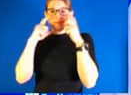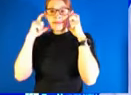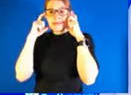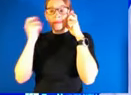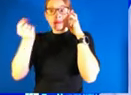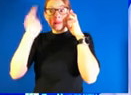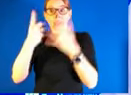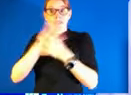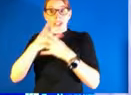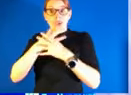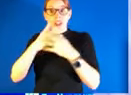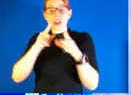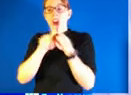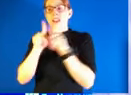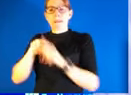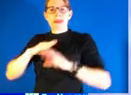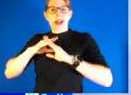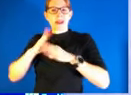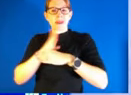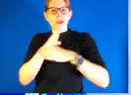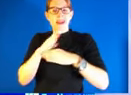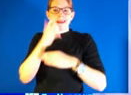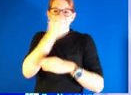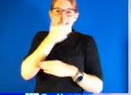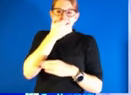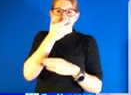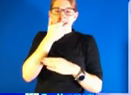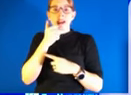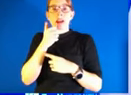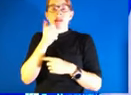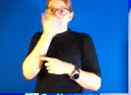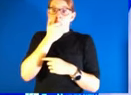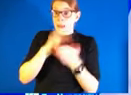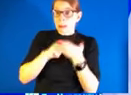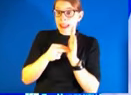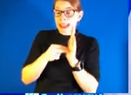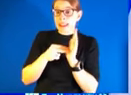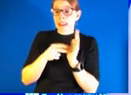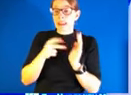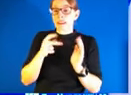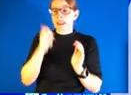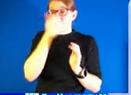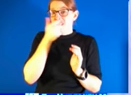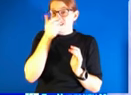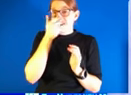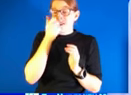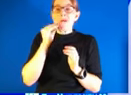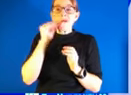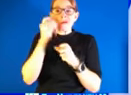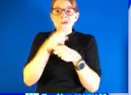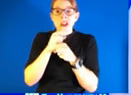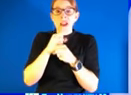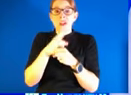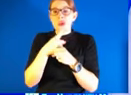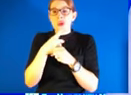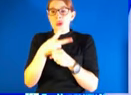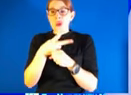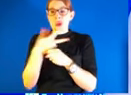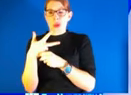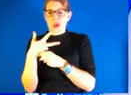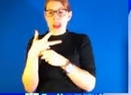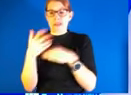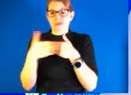and blocking between cloth masks, and when we say cloth masks, when we're talking about masking, we are talking about those 2 to 3 layer cloth masks,